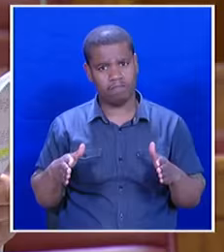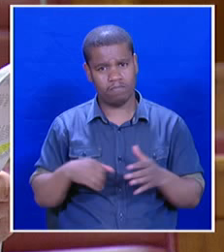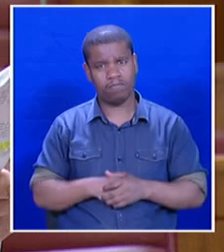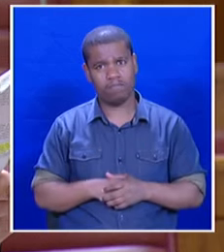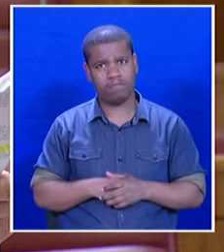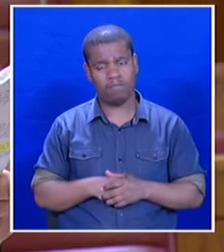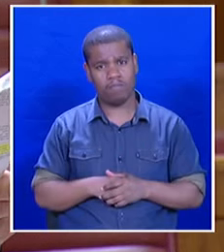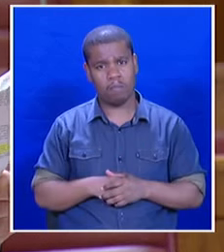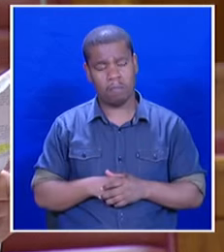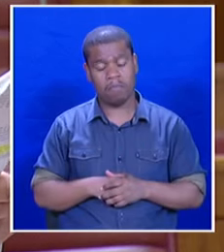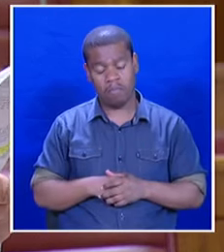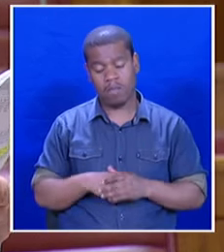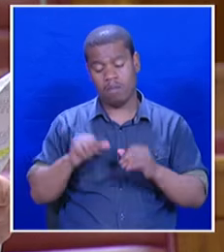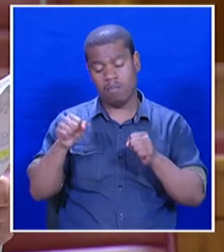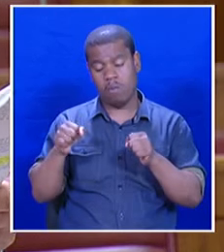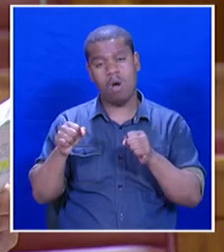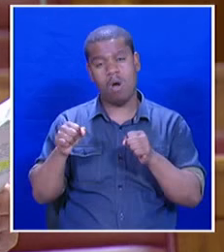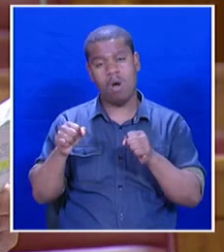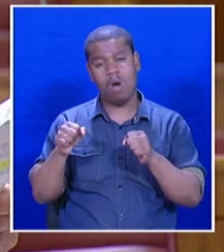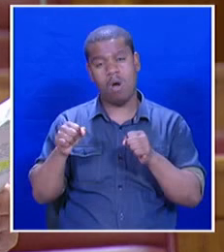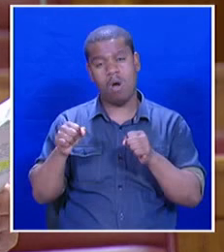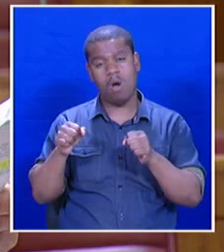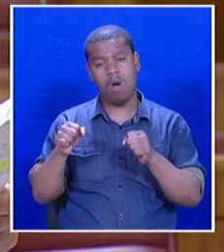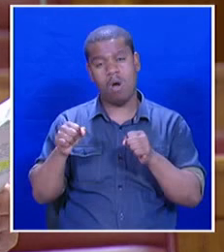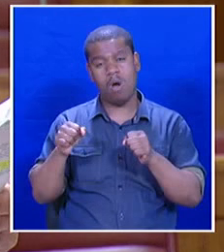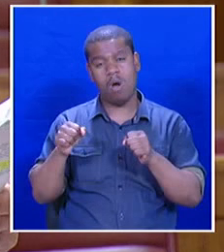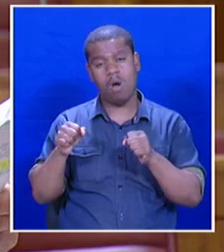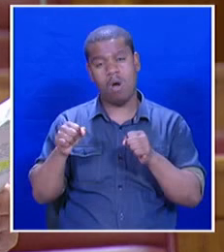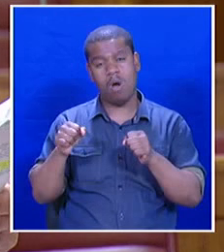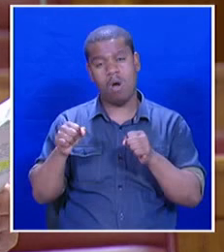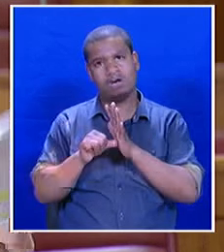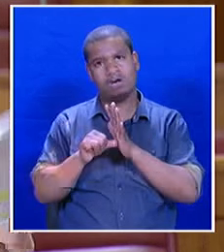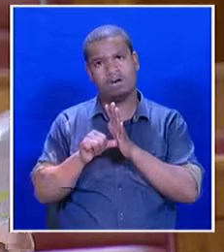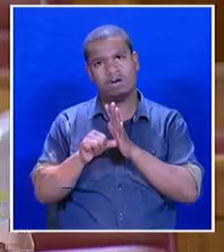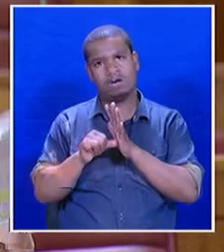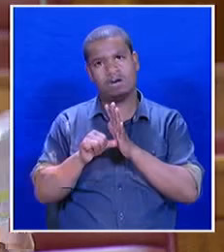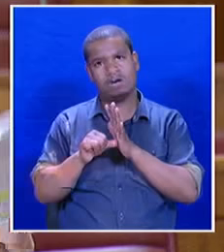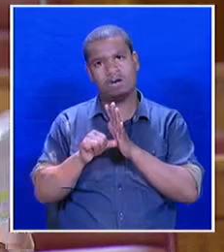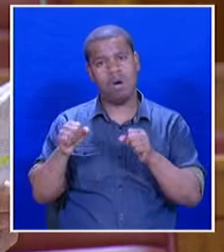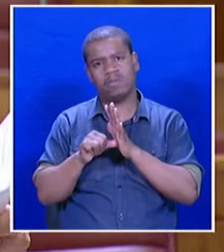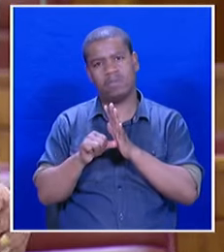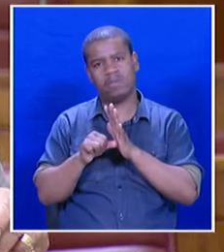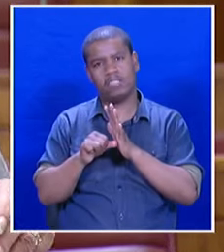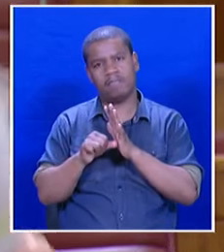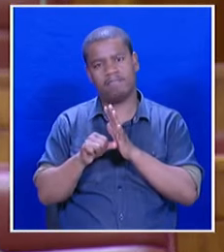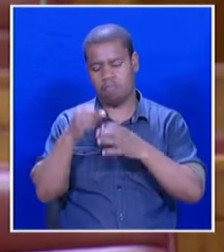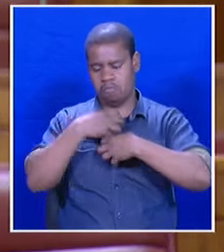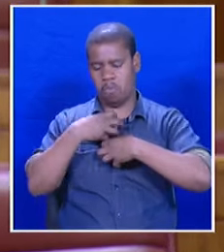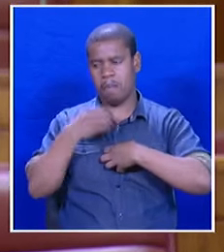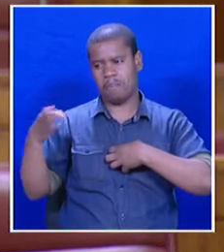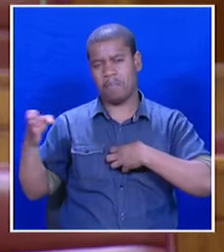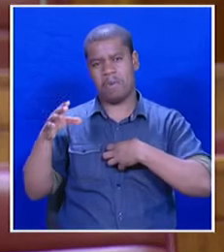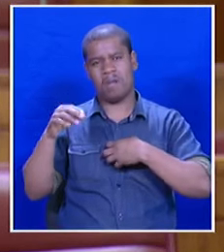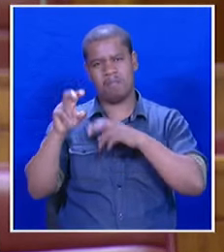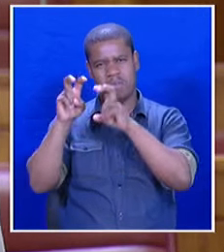selling of non-assets or non-core assets and where we are going with those. Thank you, ma'am.